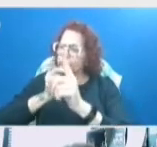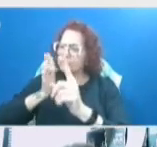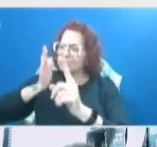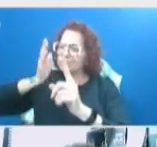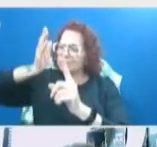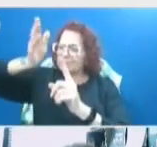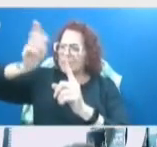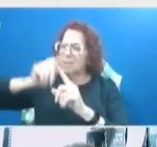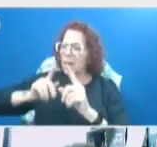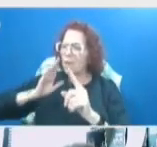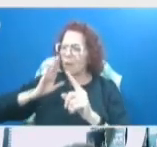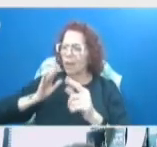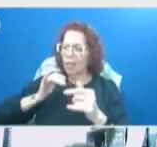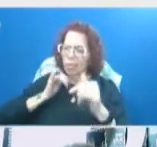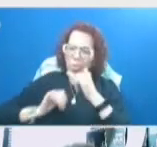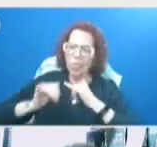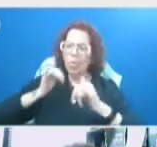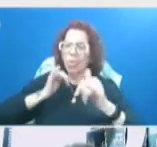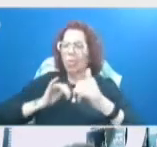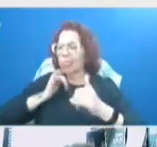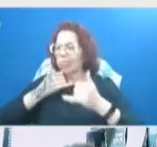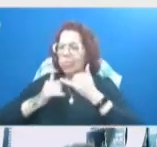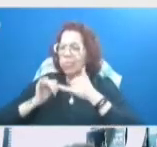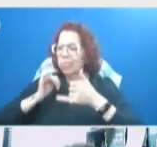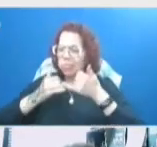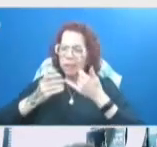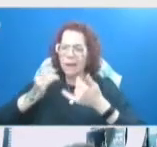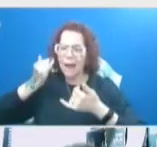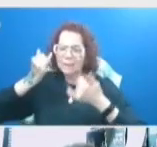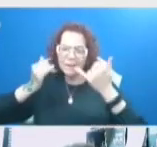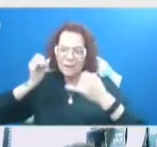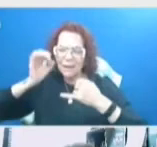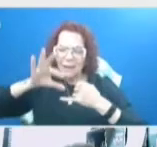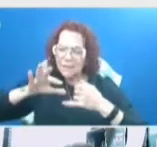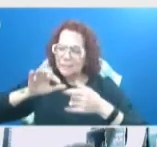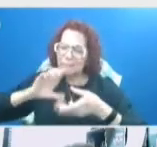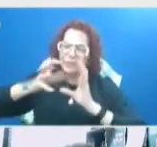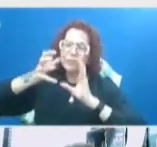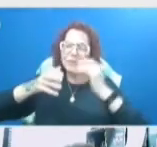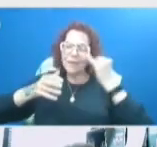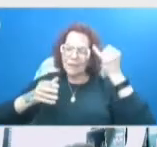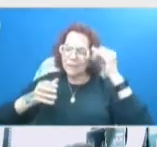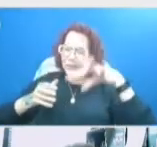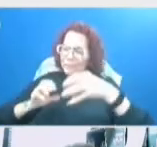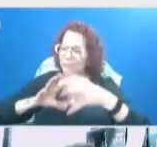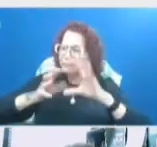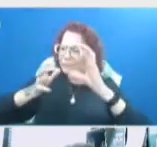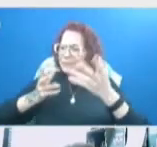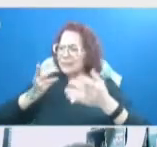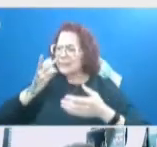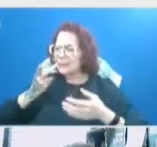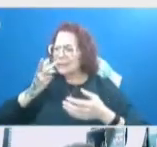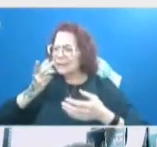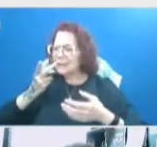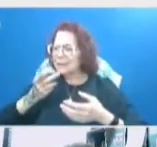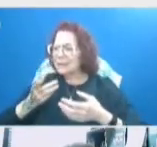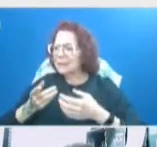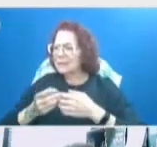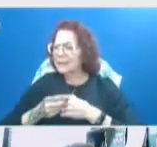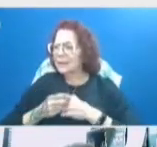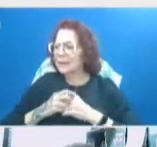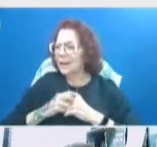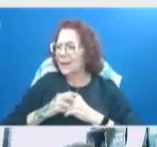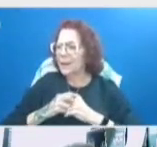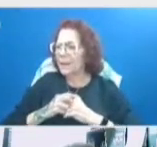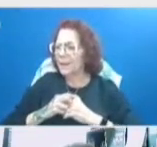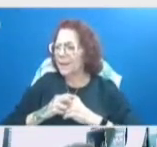idea. On the second topic, on the enforcement council issue, I certainly concur that I